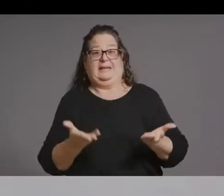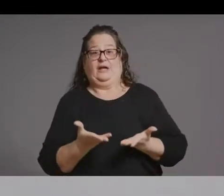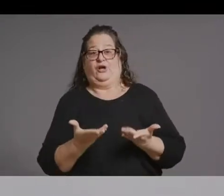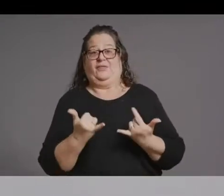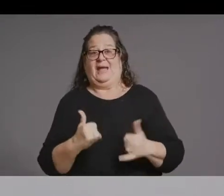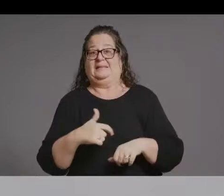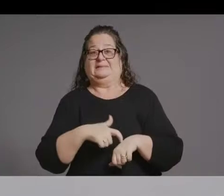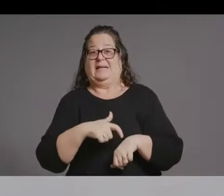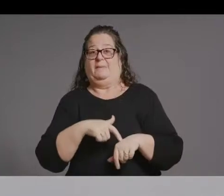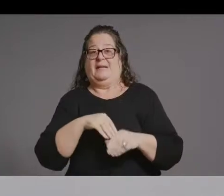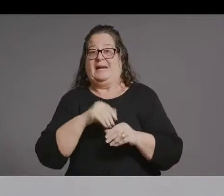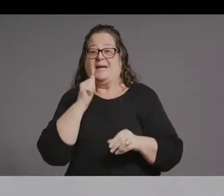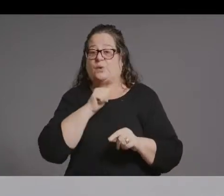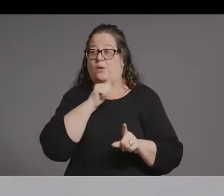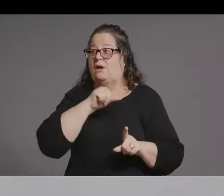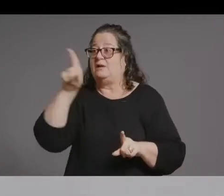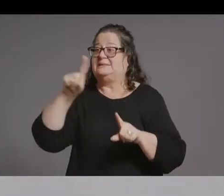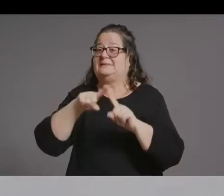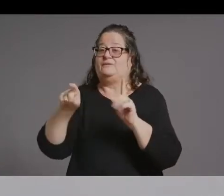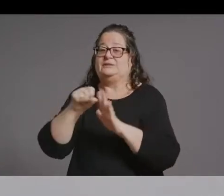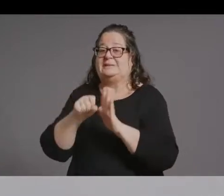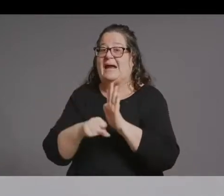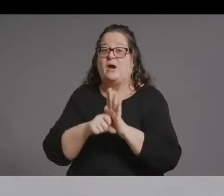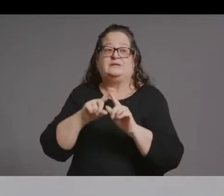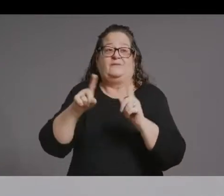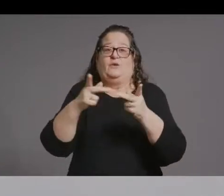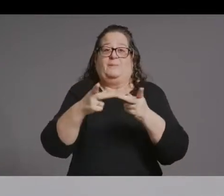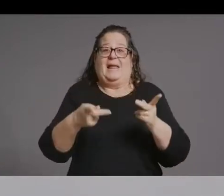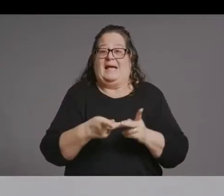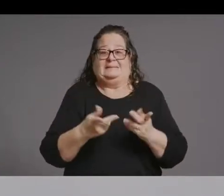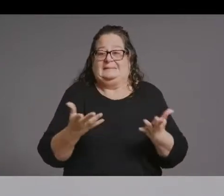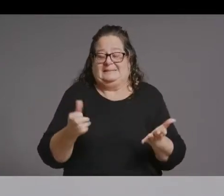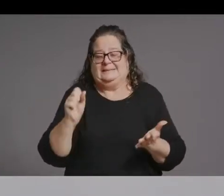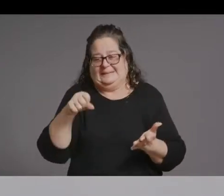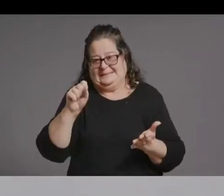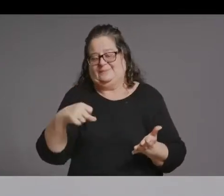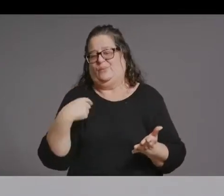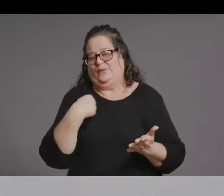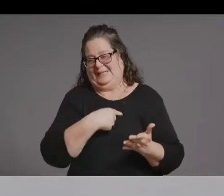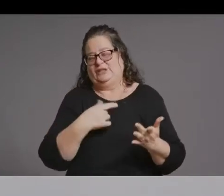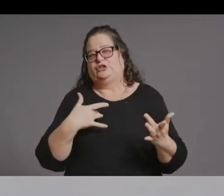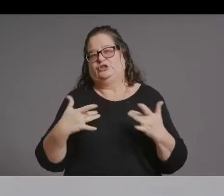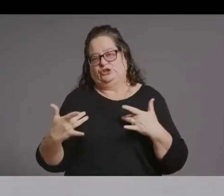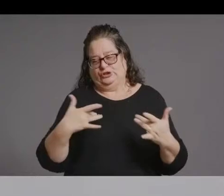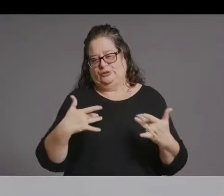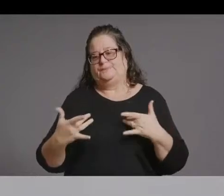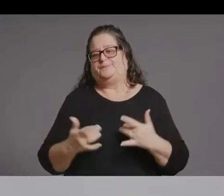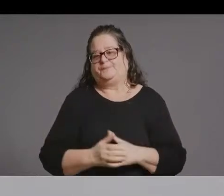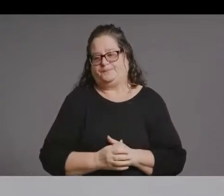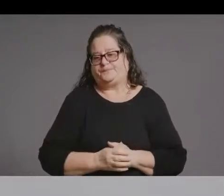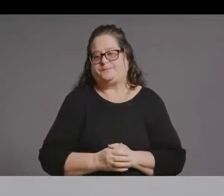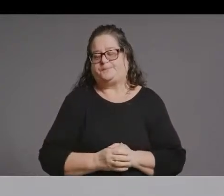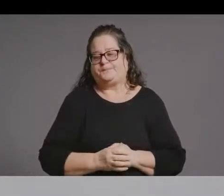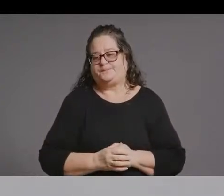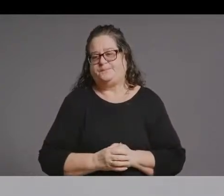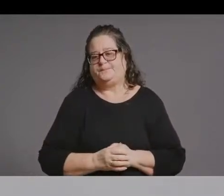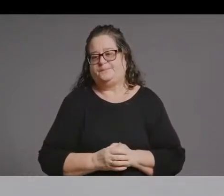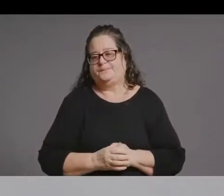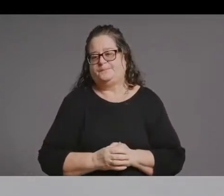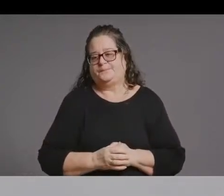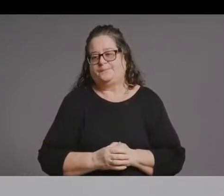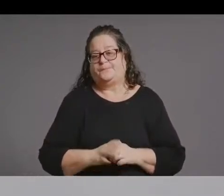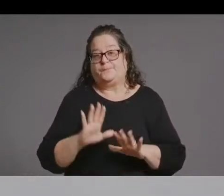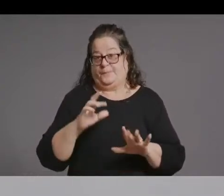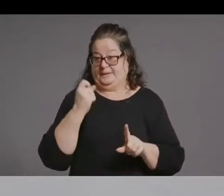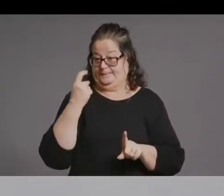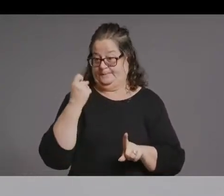you've said is a concern for us in public health. It could be a barrier for them to get it. Now, what we're trying to do is replace